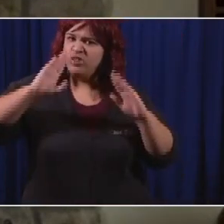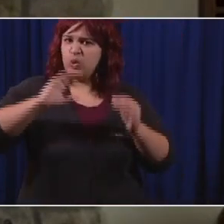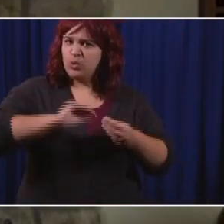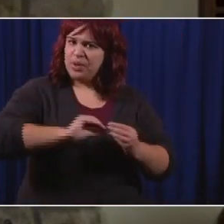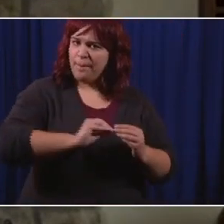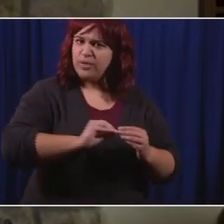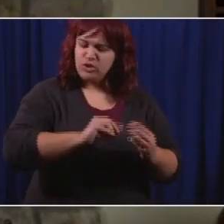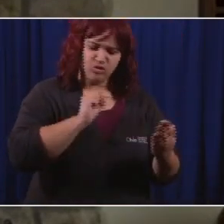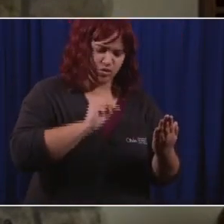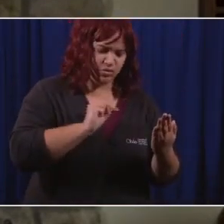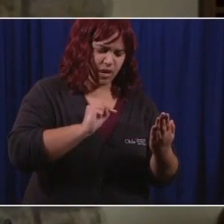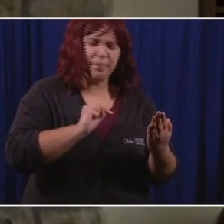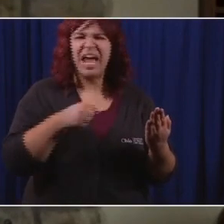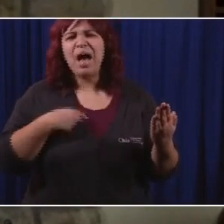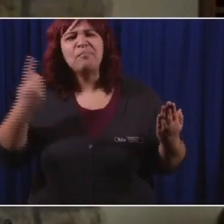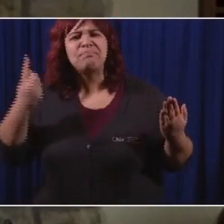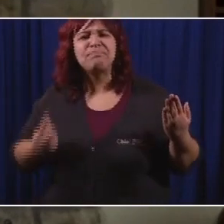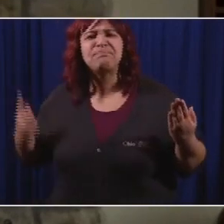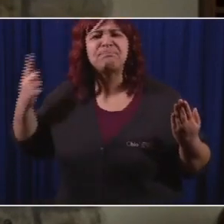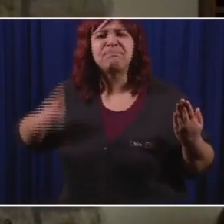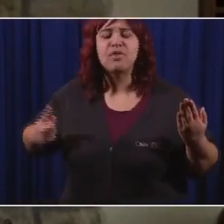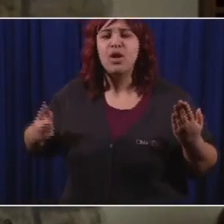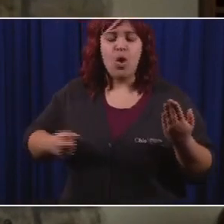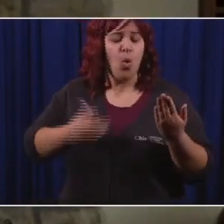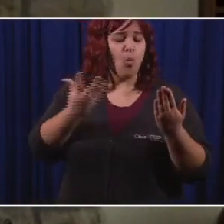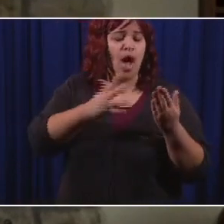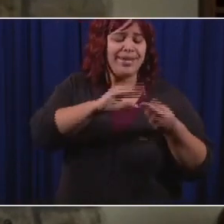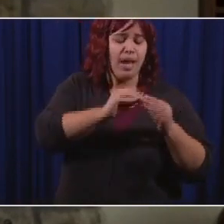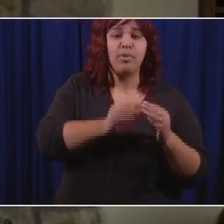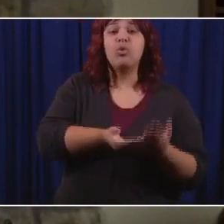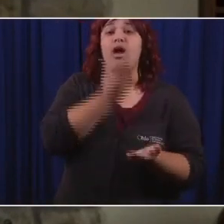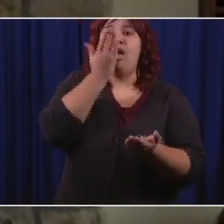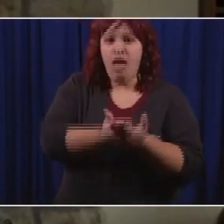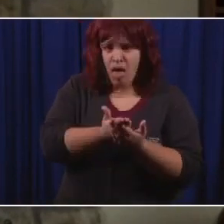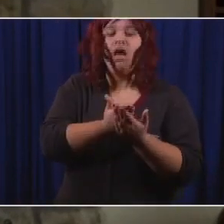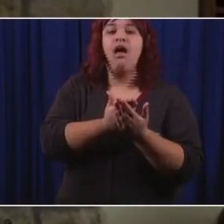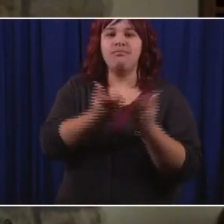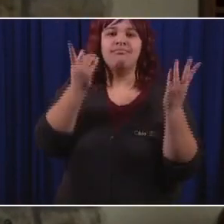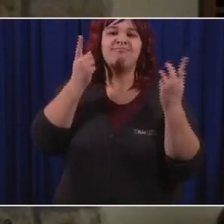for numbers-wise that shows that a plateau is coming?